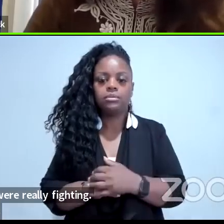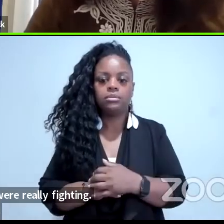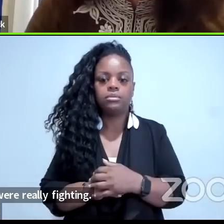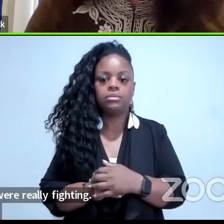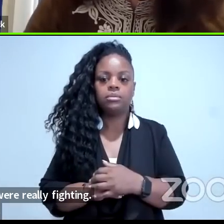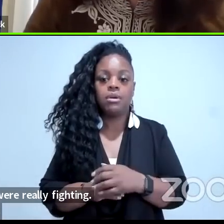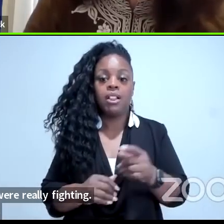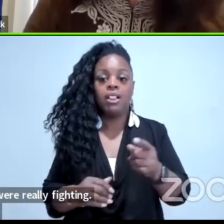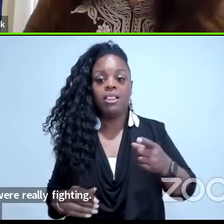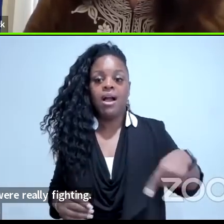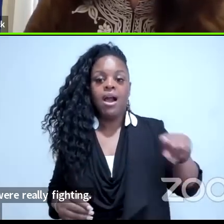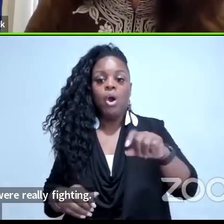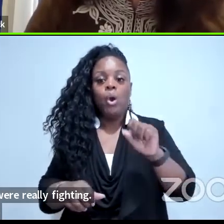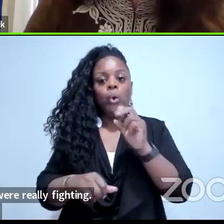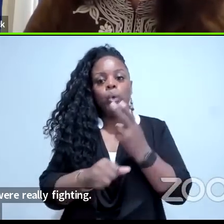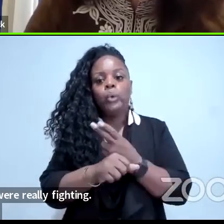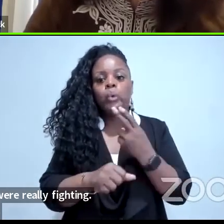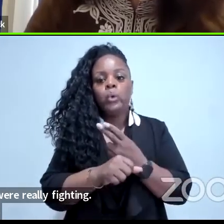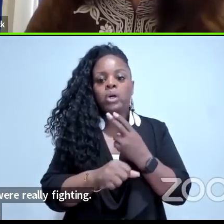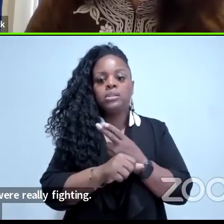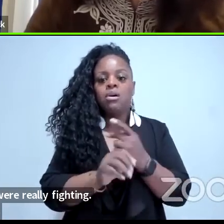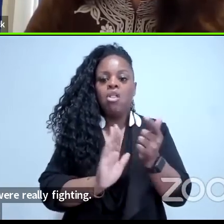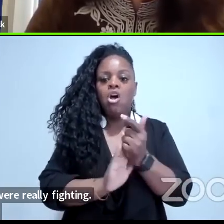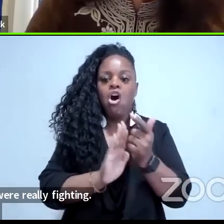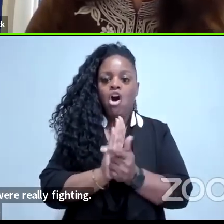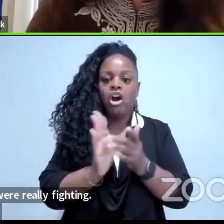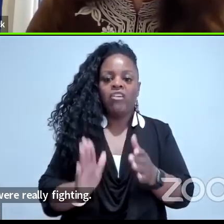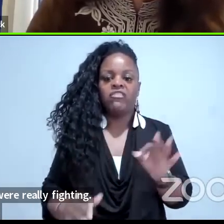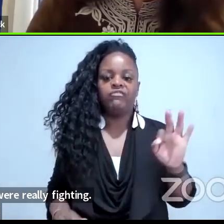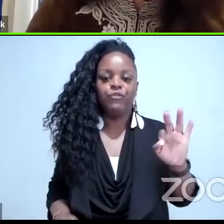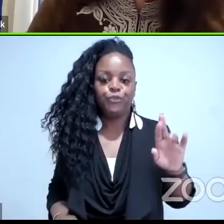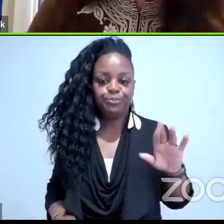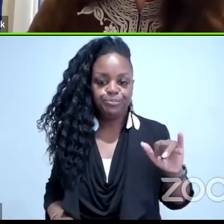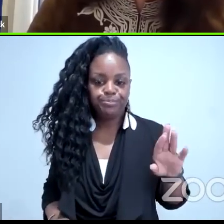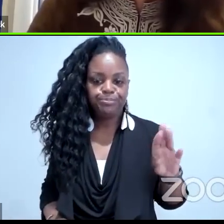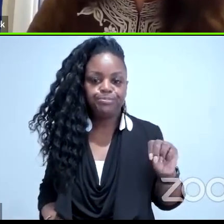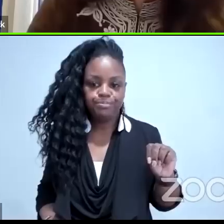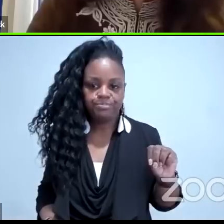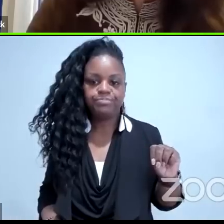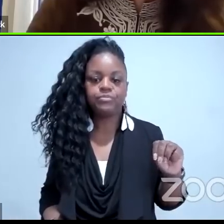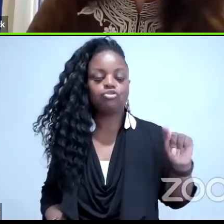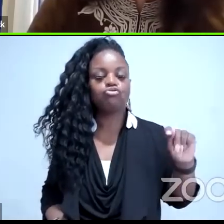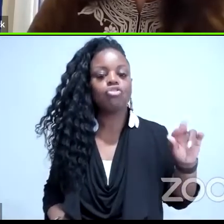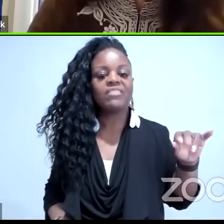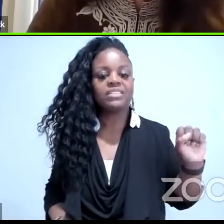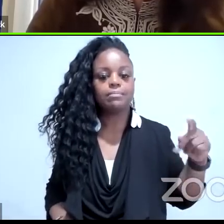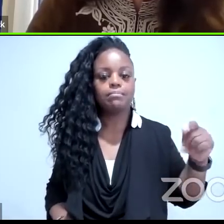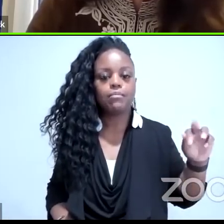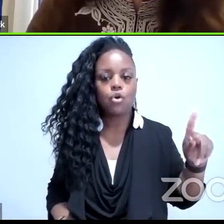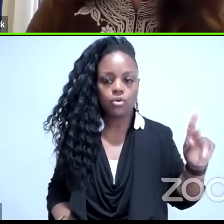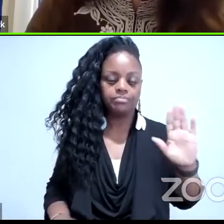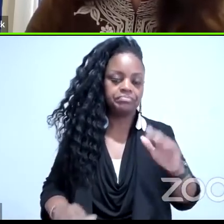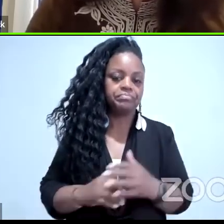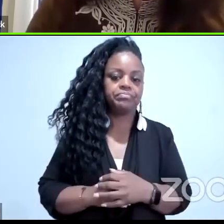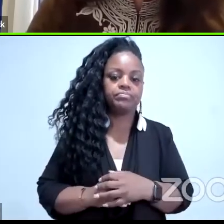firm. And I think, you know, Nissan didn't have to pay a consequence for the union busting that they waged against